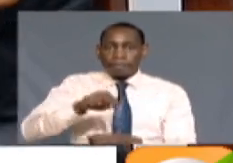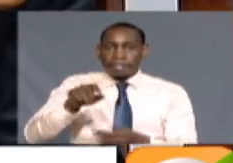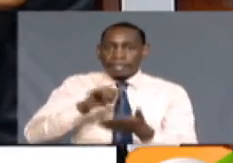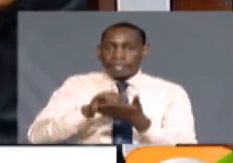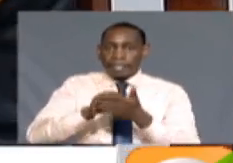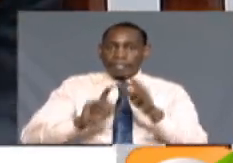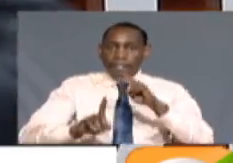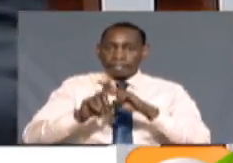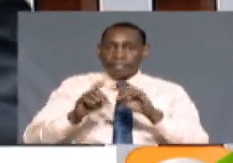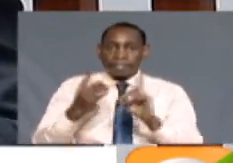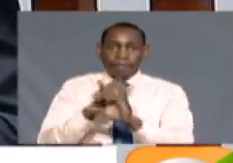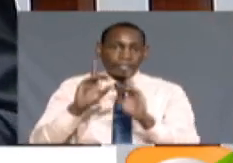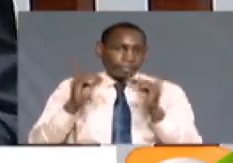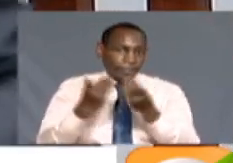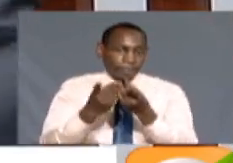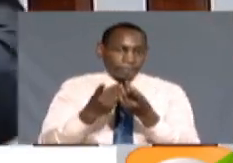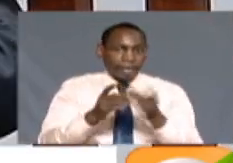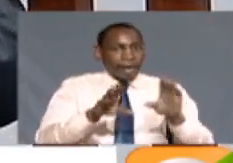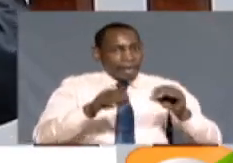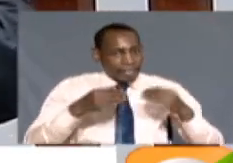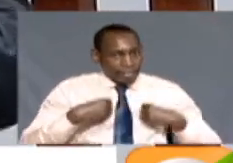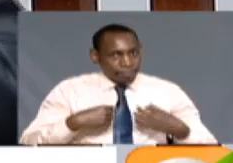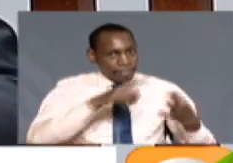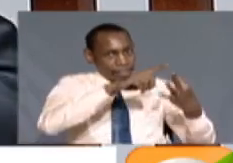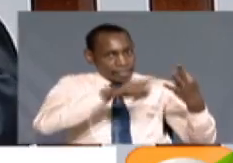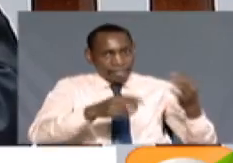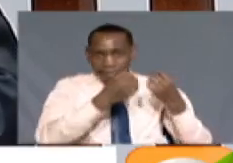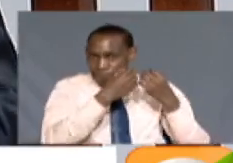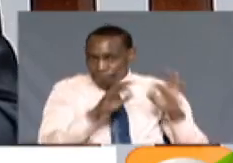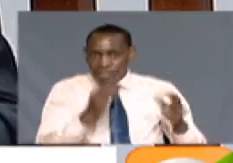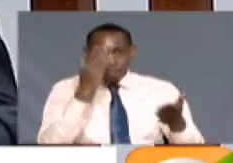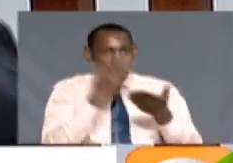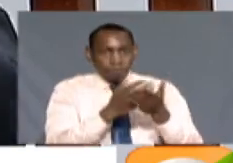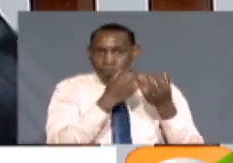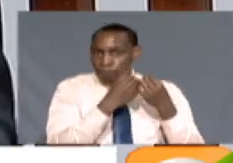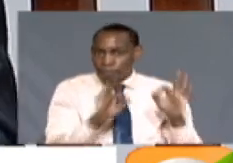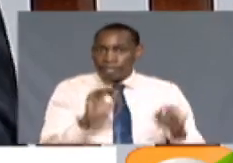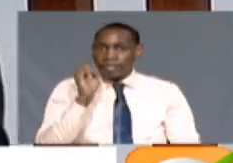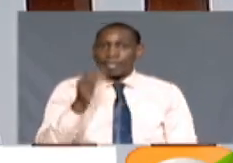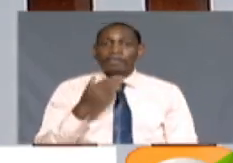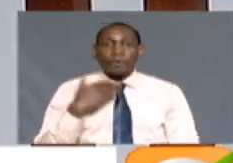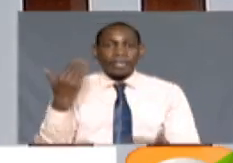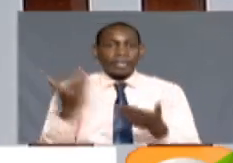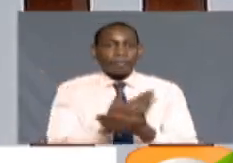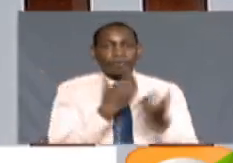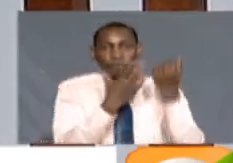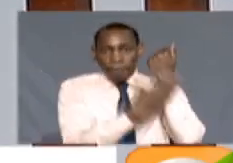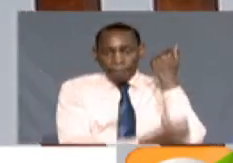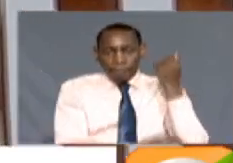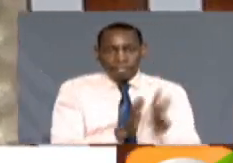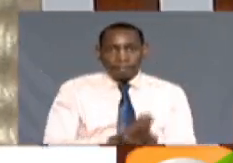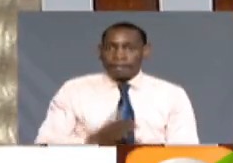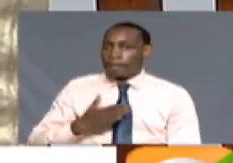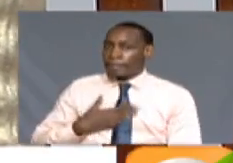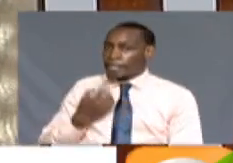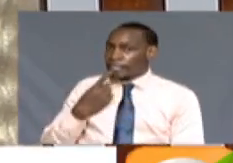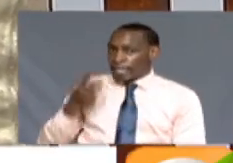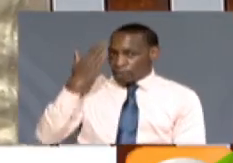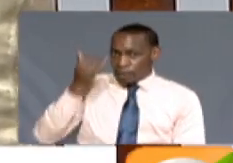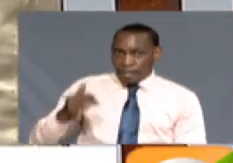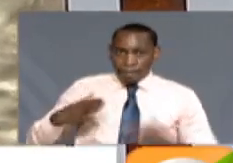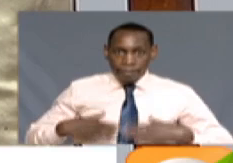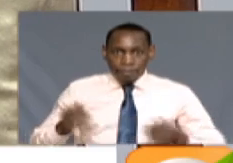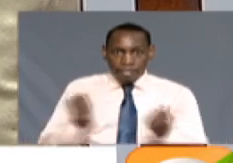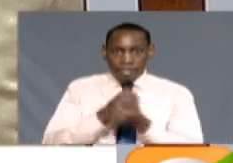civil service. Mm. Let them. They should be left free, completely free, if you want to eradicate poverty. Let me tell you, you know why people